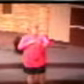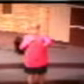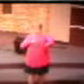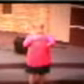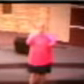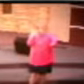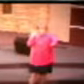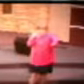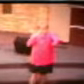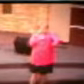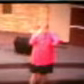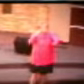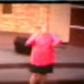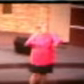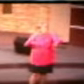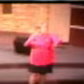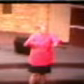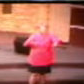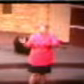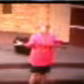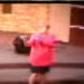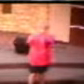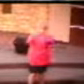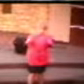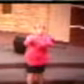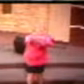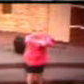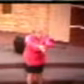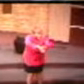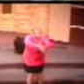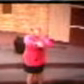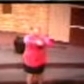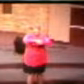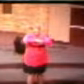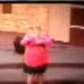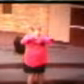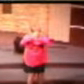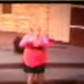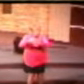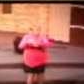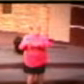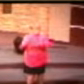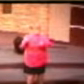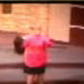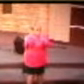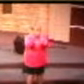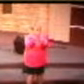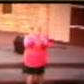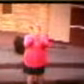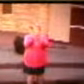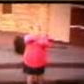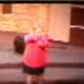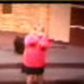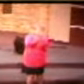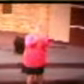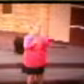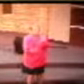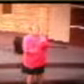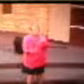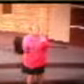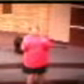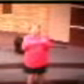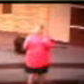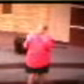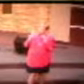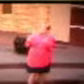And they took us across the street to Mike and Blanche's. And we went back again and again and again. You see